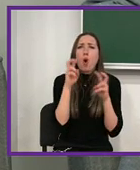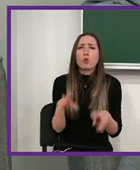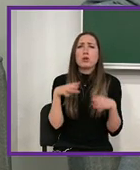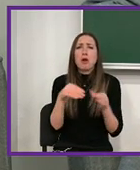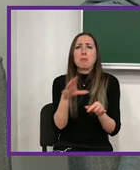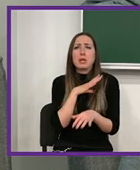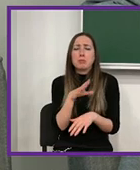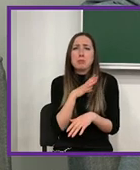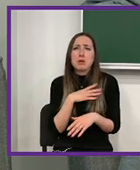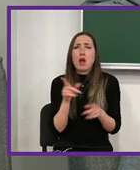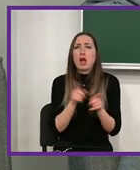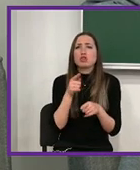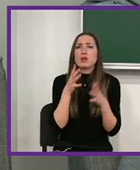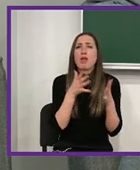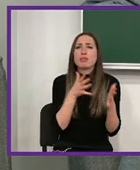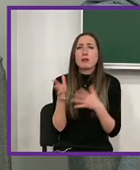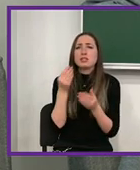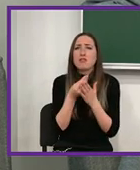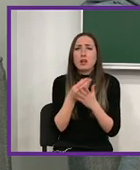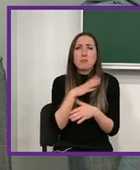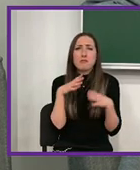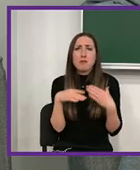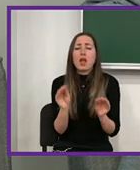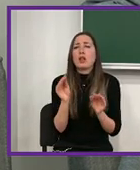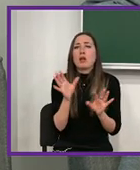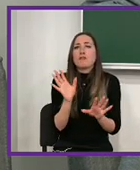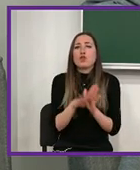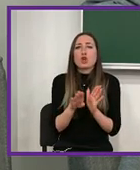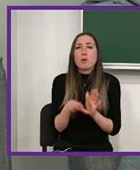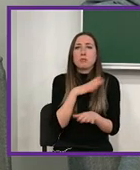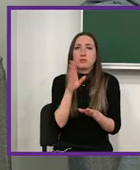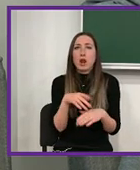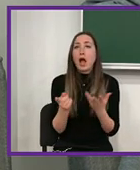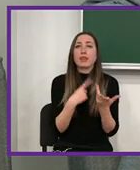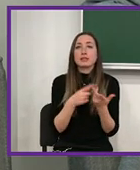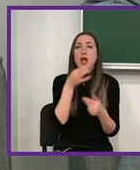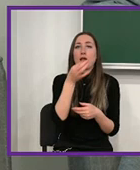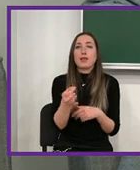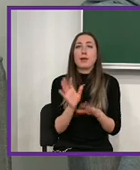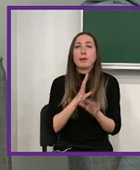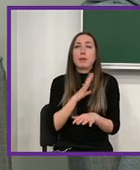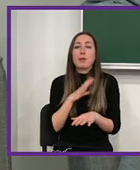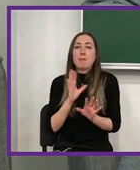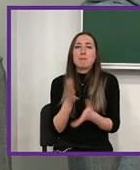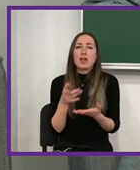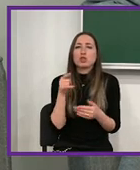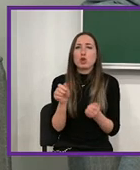that we can report on. But the point is to create sort of a better work environment for anyone